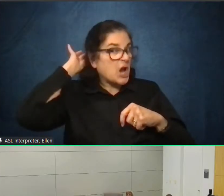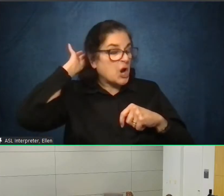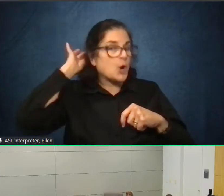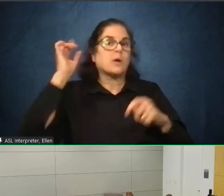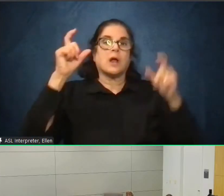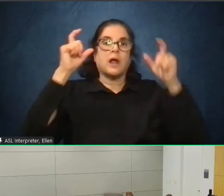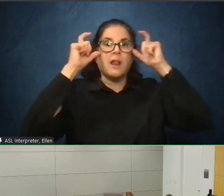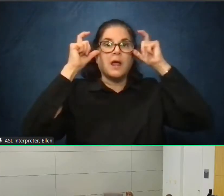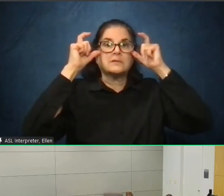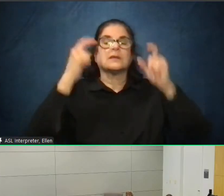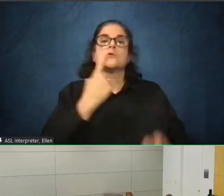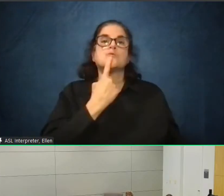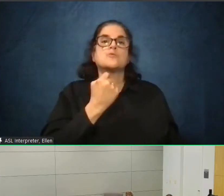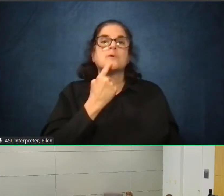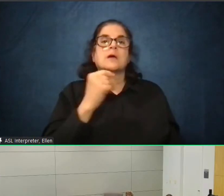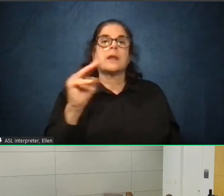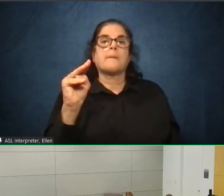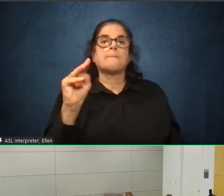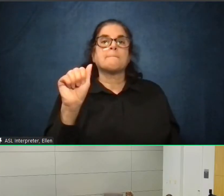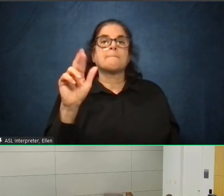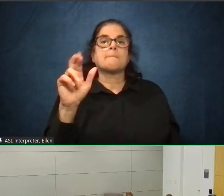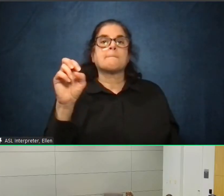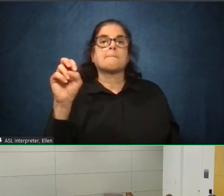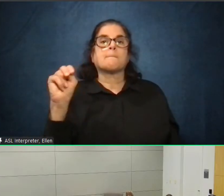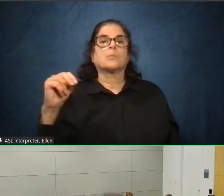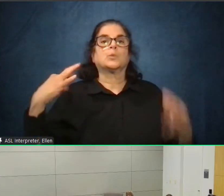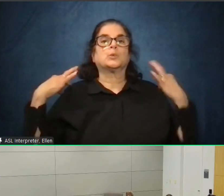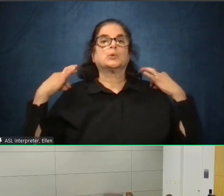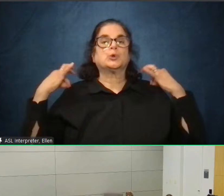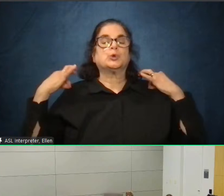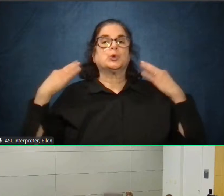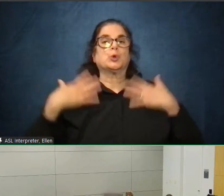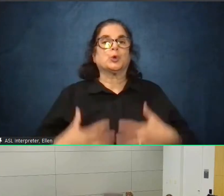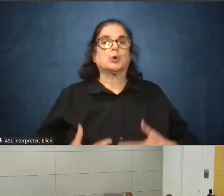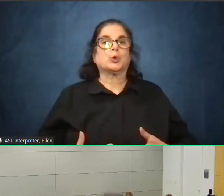shirt. I am also a wheelchair user.